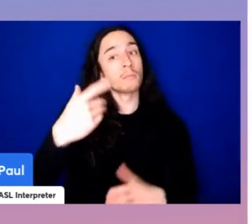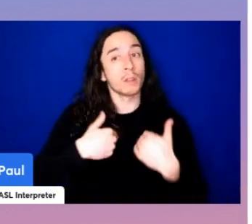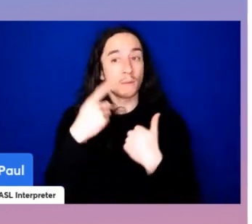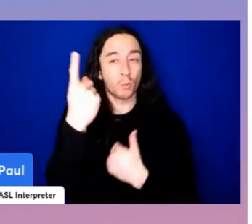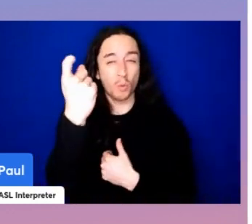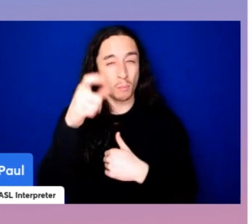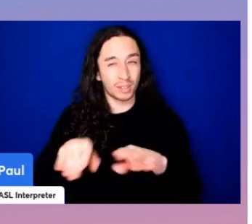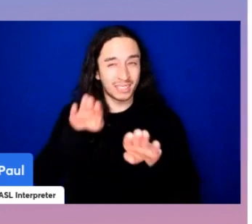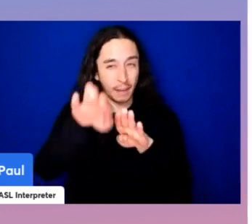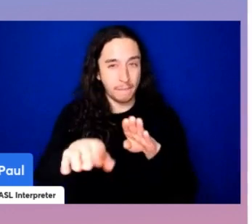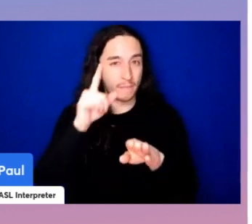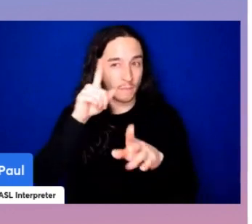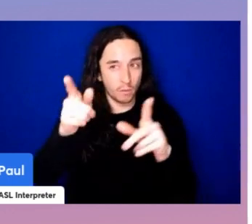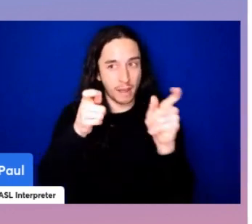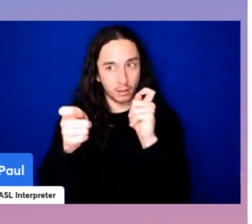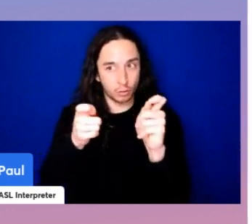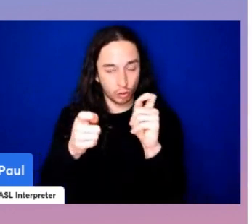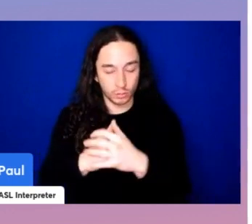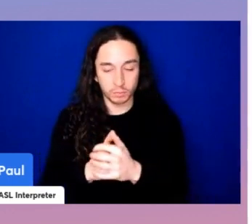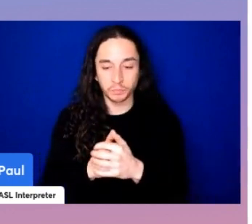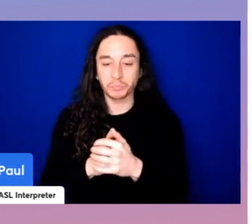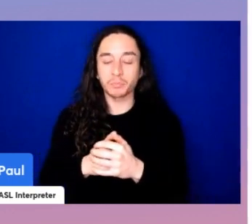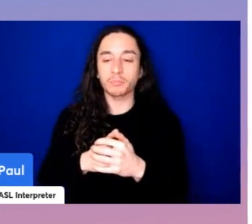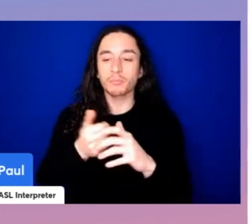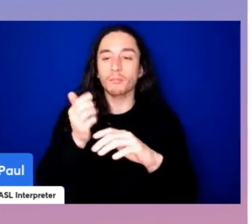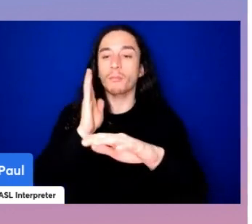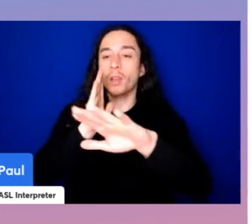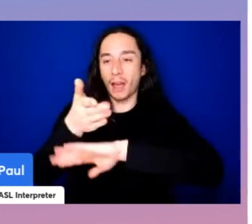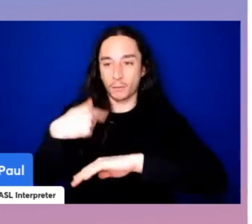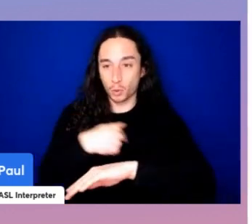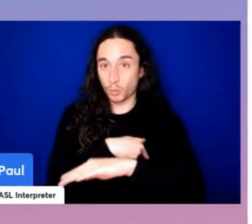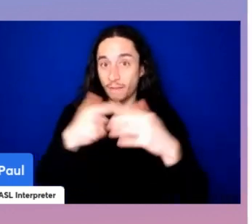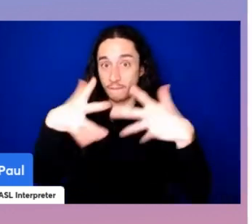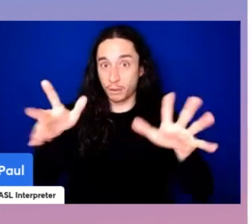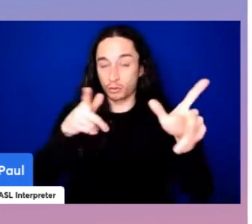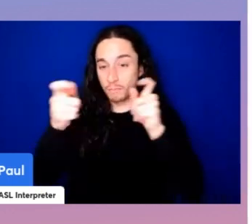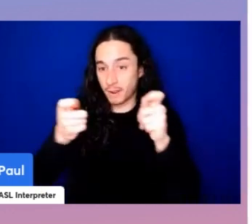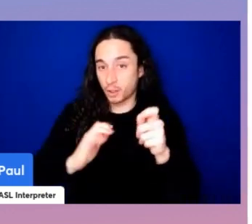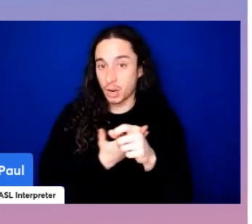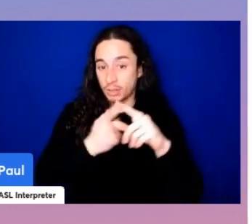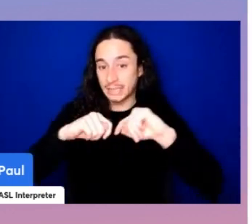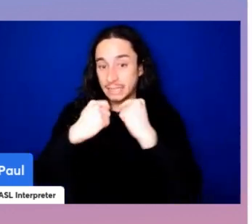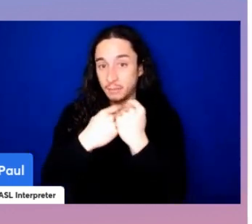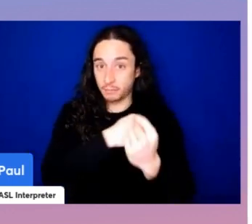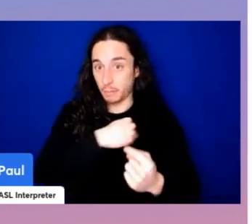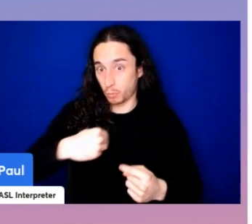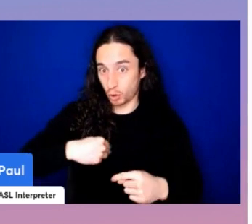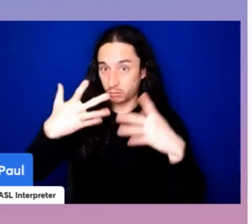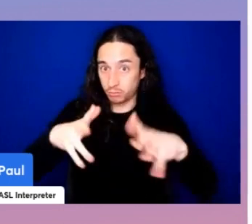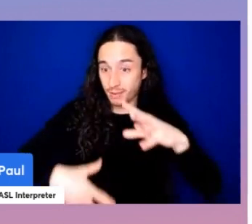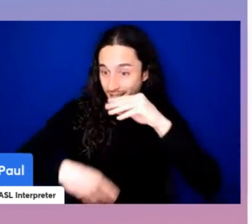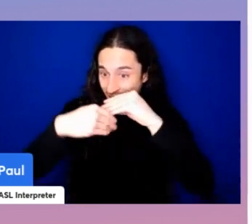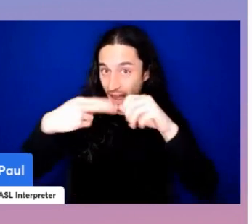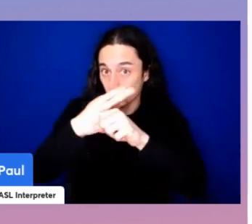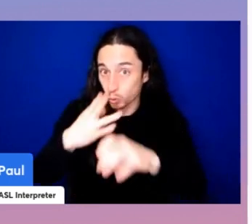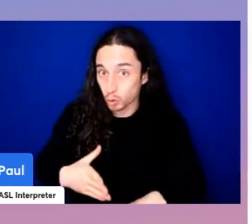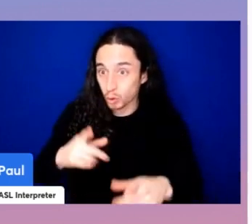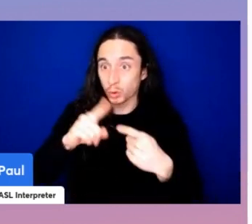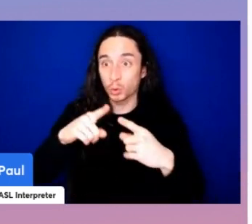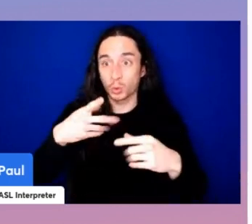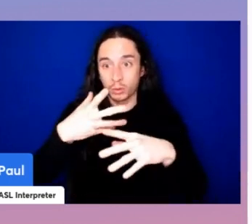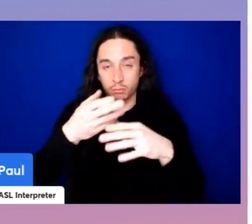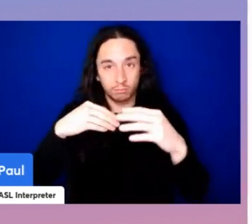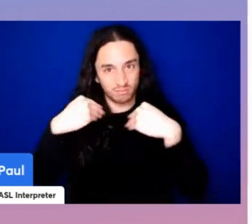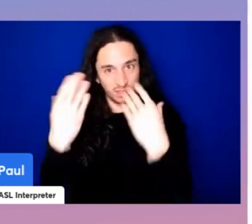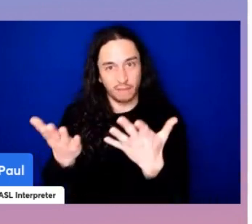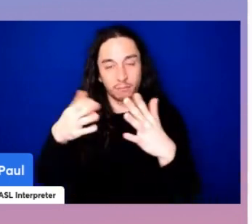manage when we are, after we've finished managing our team membership, after adding a user to give them access,